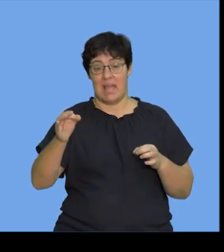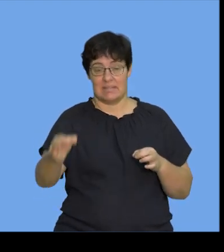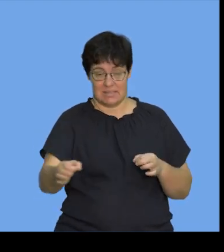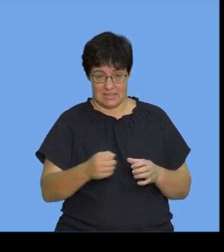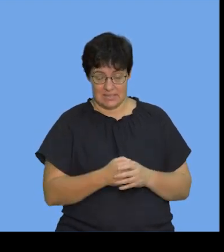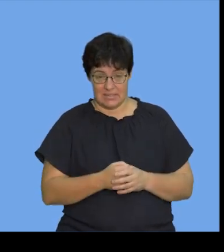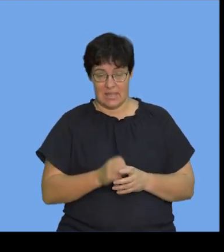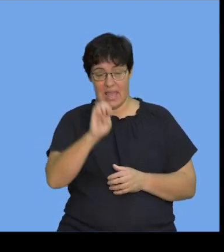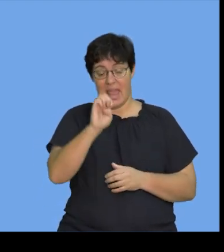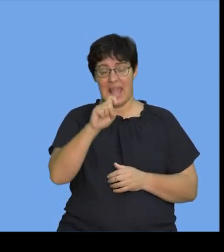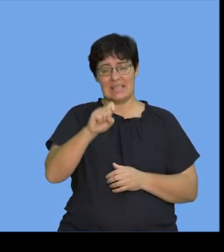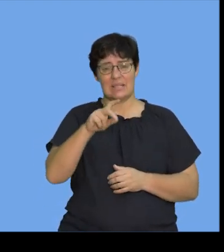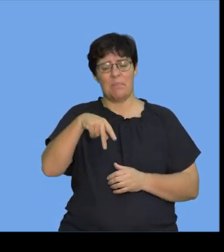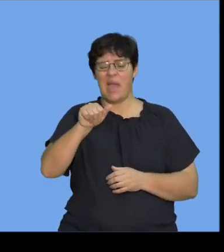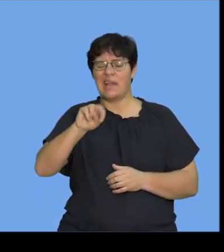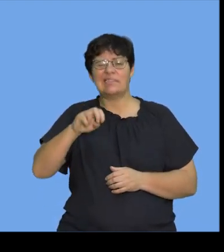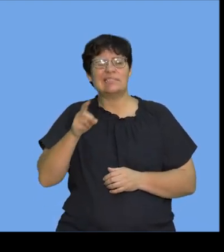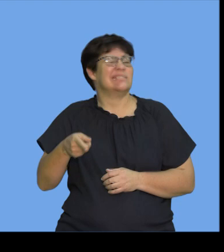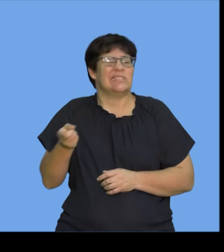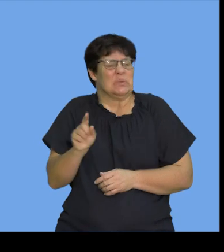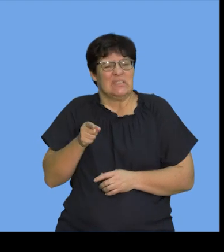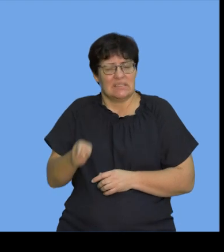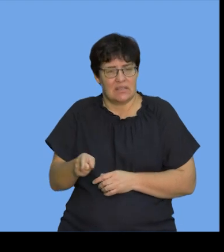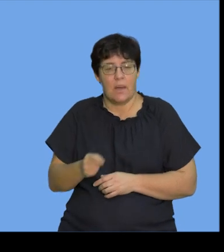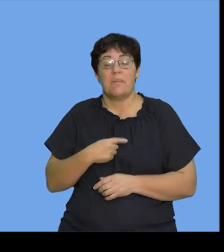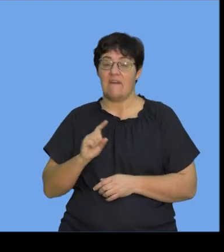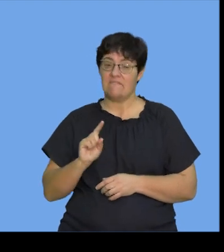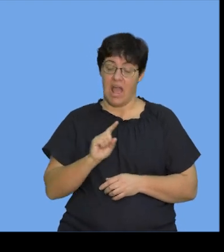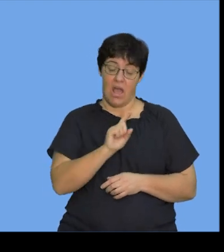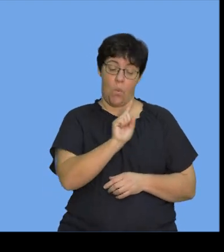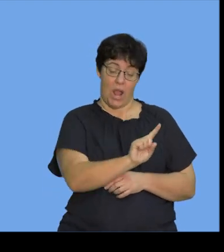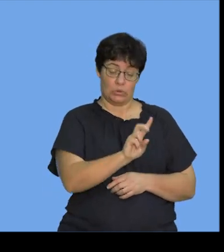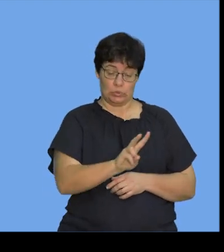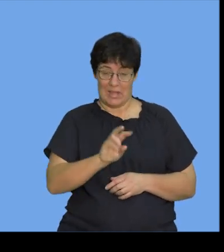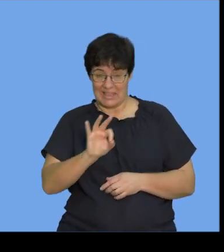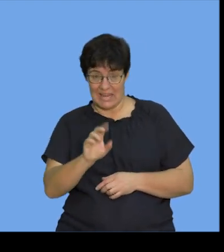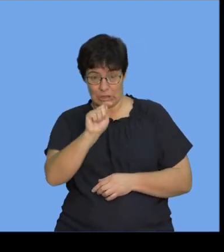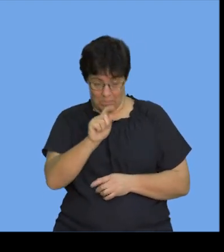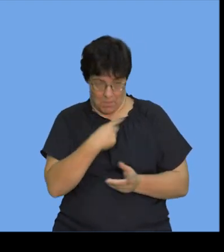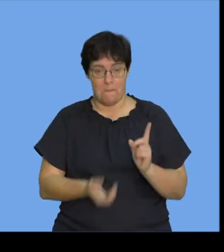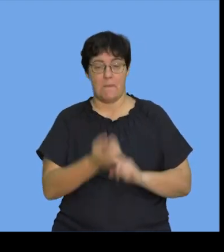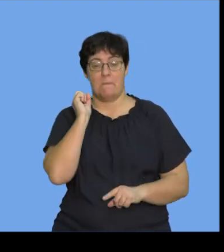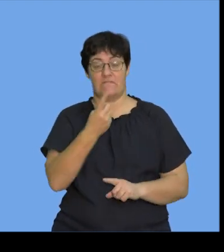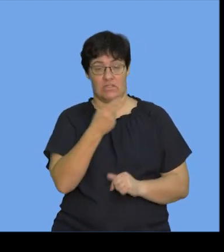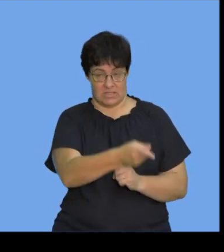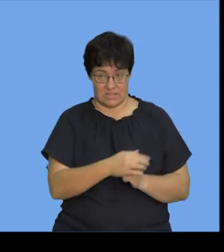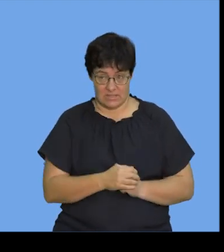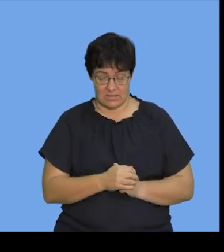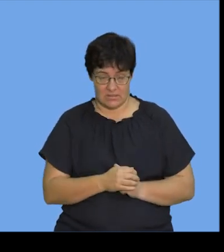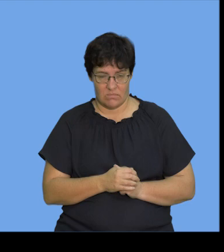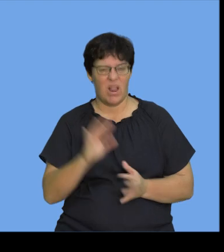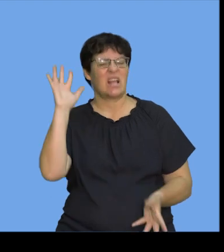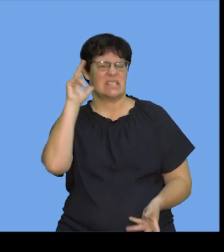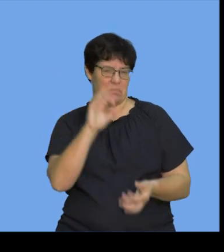when I say expand, you find the first 3 terms, right? That's what you do. We are just summarizing